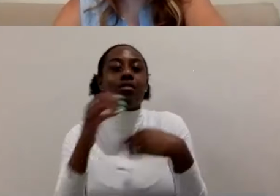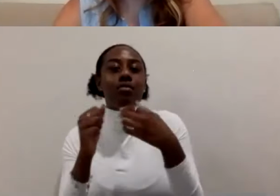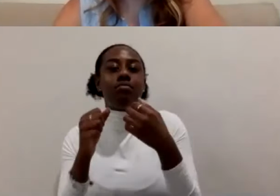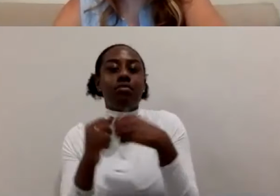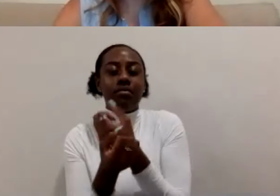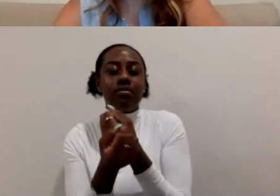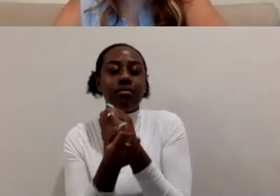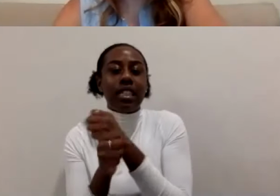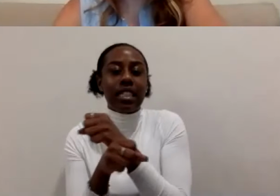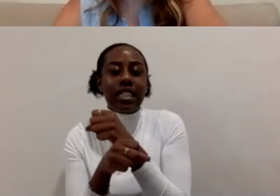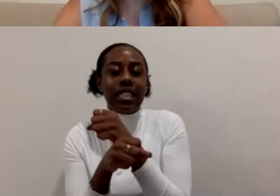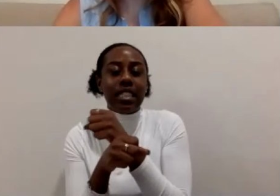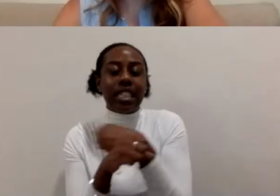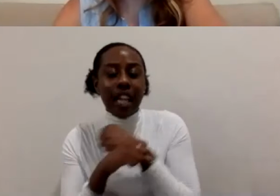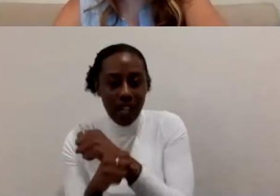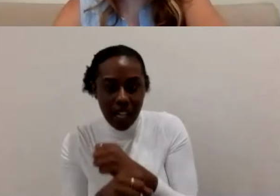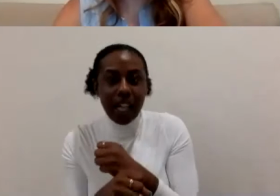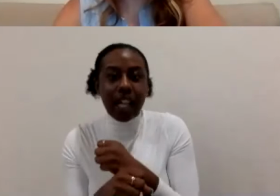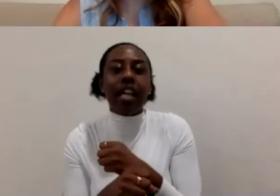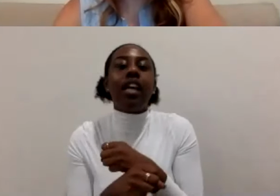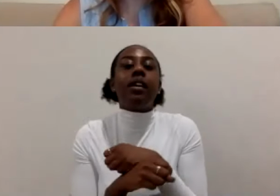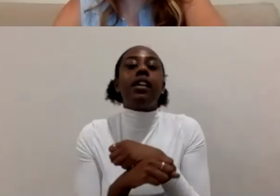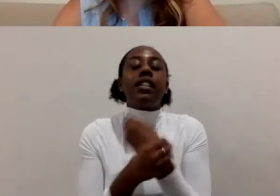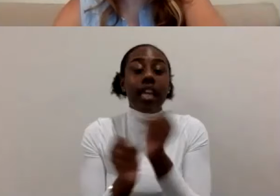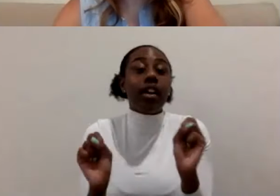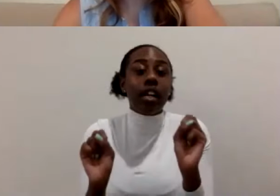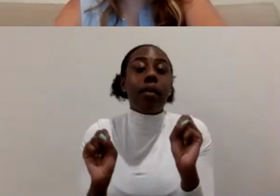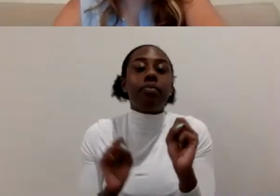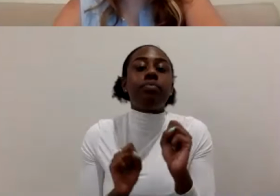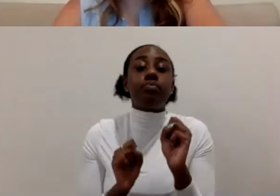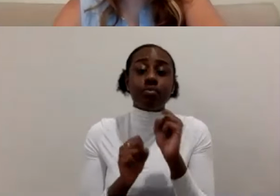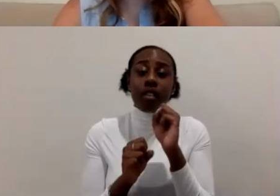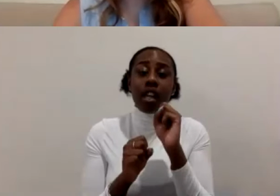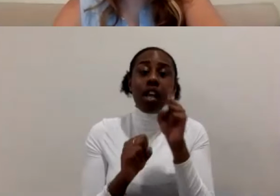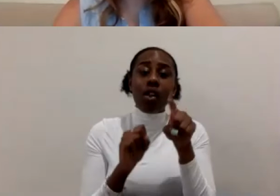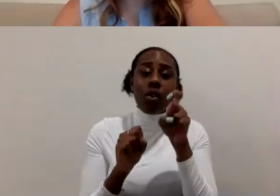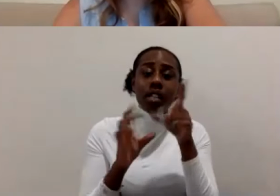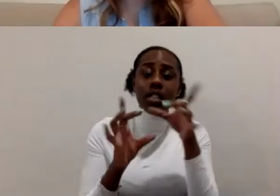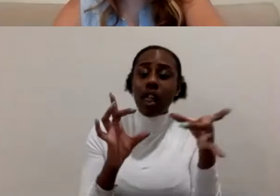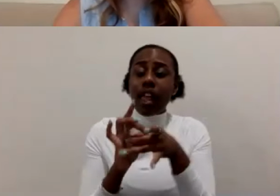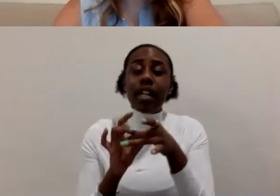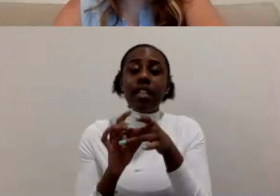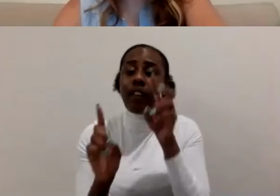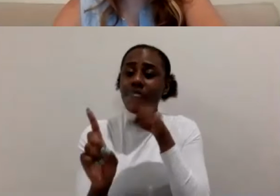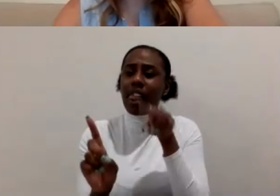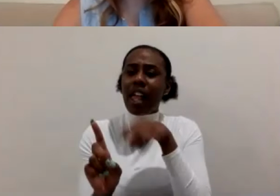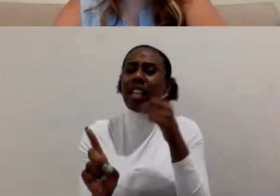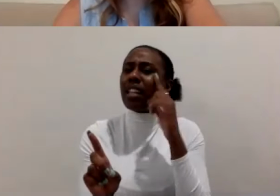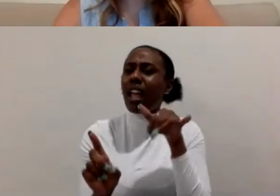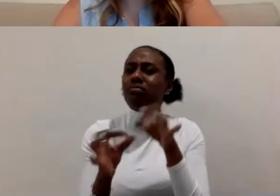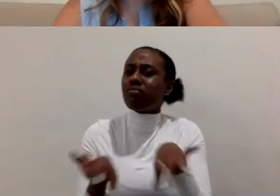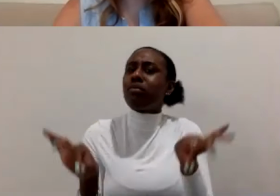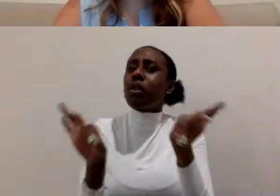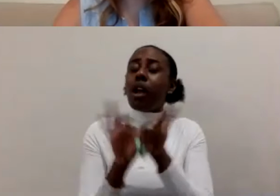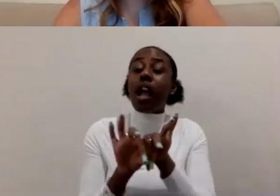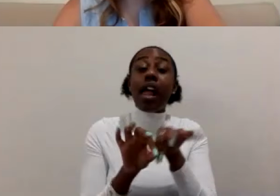And this question about surveillance is a good one. I think the media's role in even the hyping up of the Red Scare and what there is to